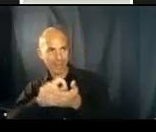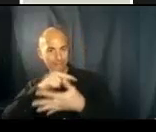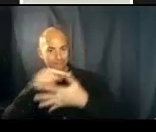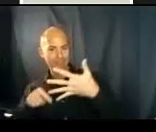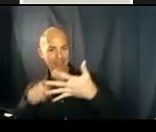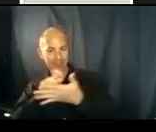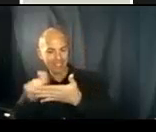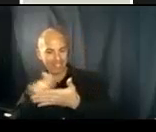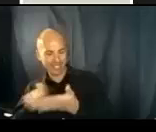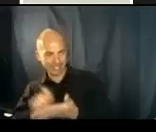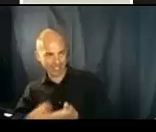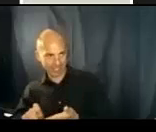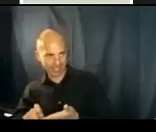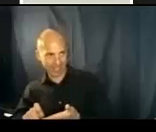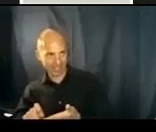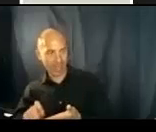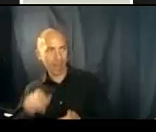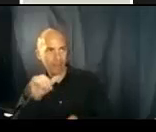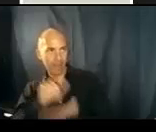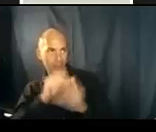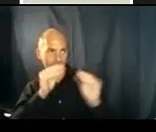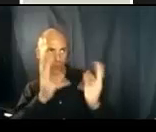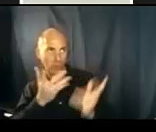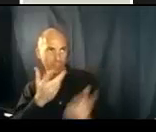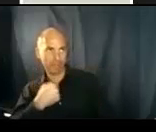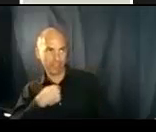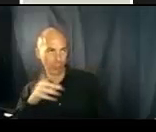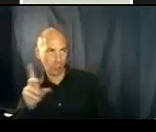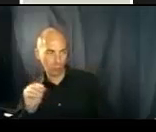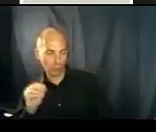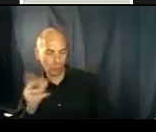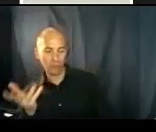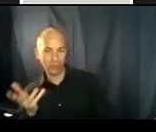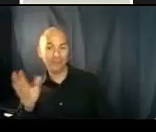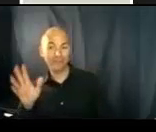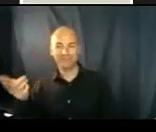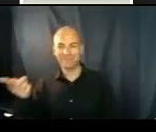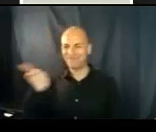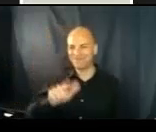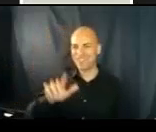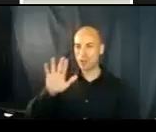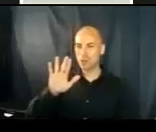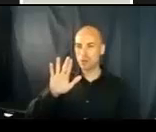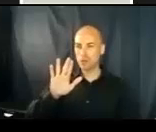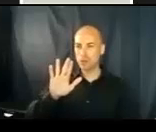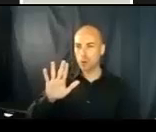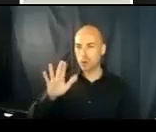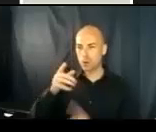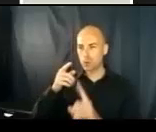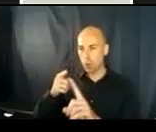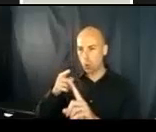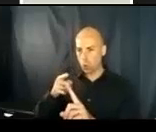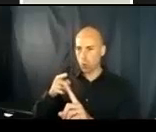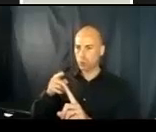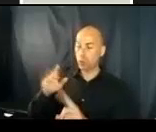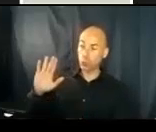We want to switch these to your goal should be to write 5 sentences. We want them to